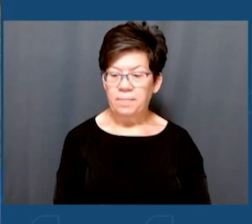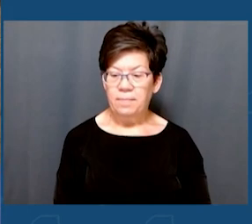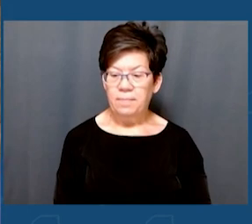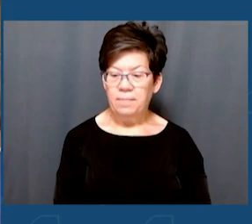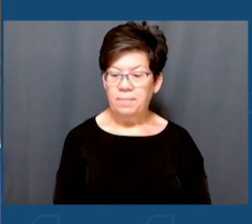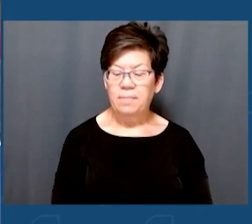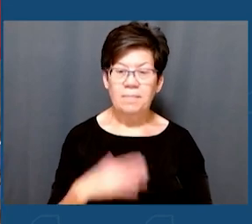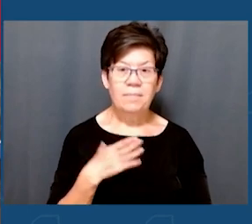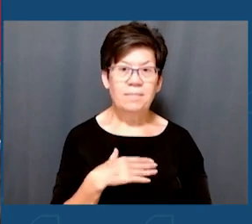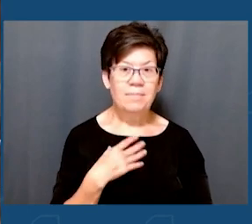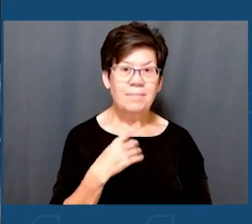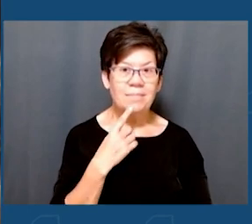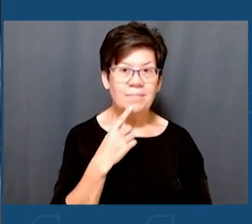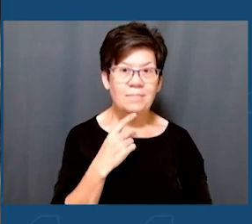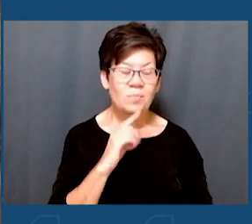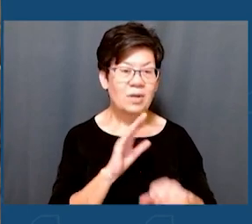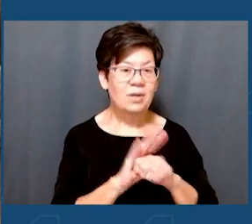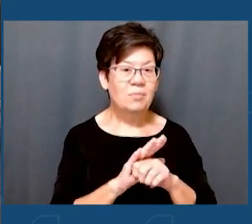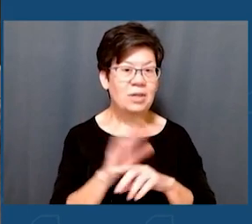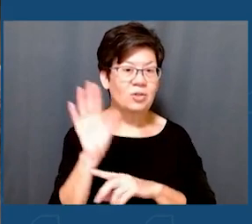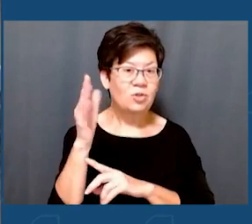Please join us as we pledge allegiance to the flag.